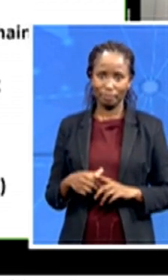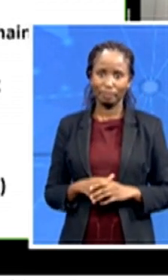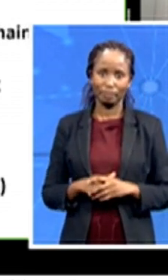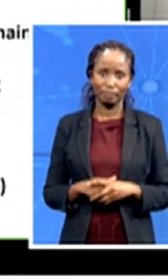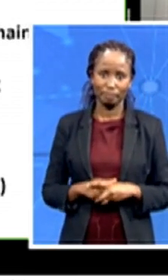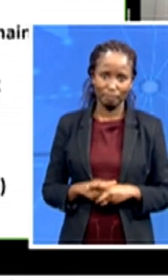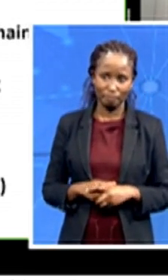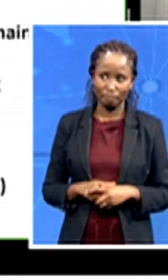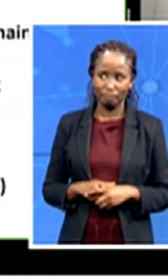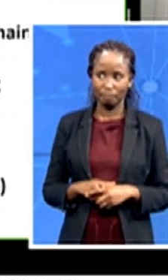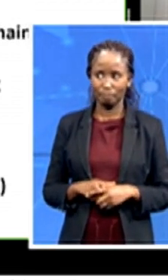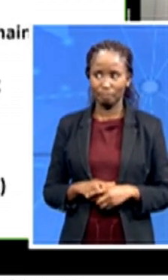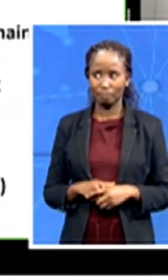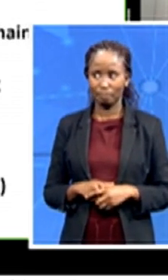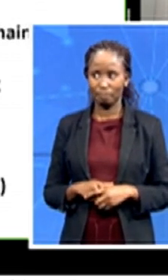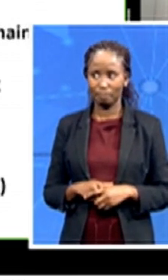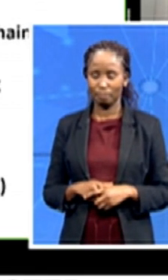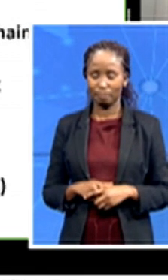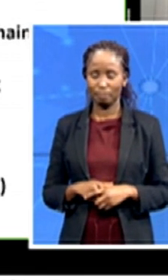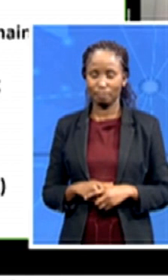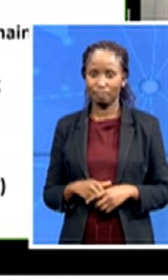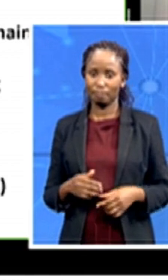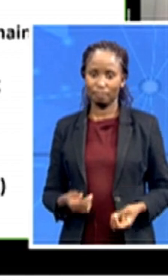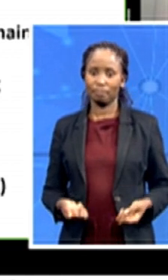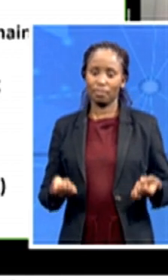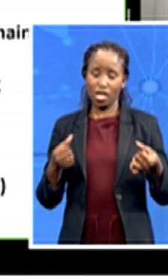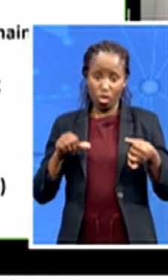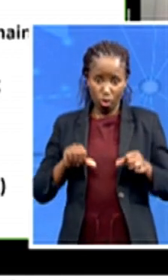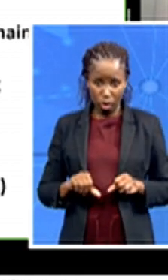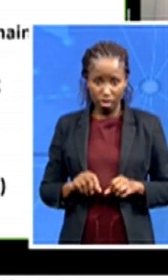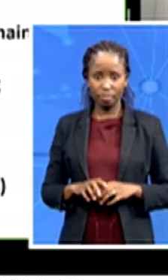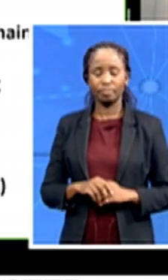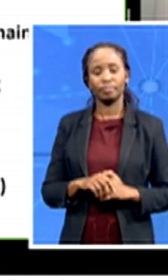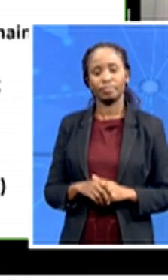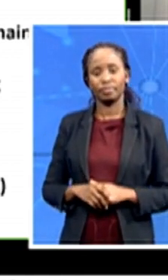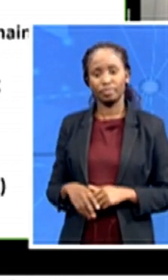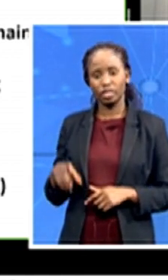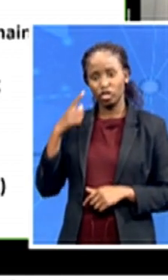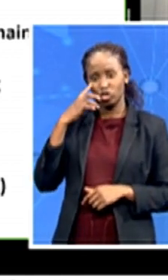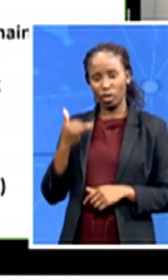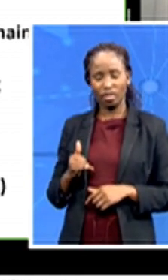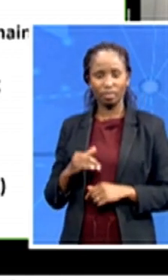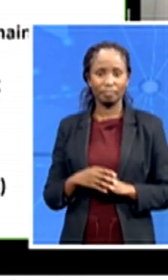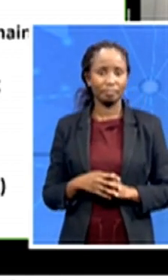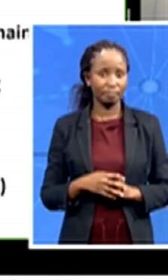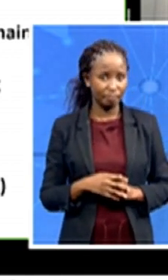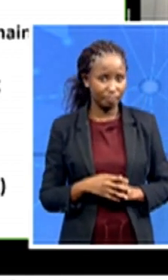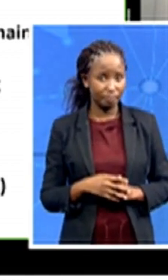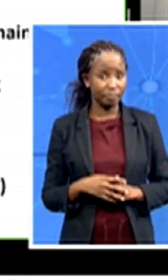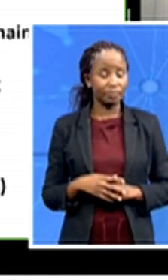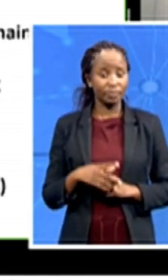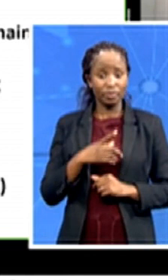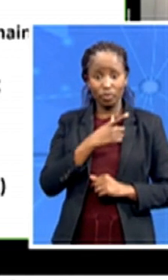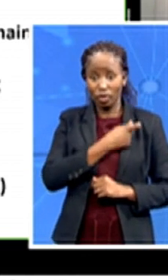is then you look for whether there is a known causal association with the vaccine or the vaccination. So this